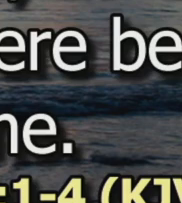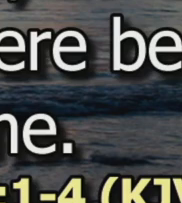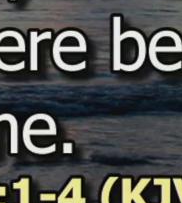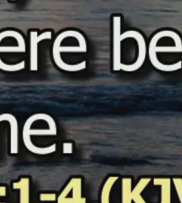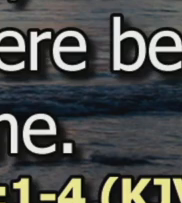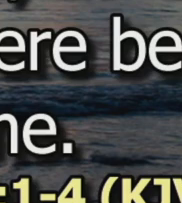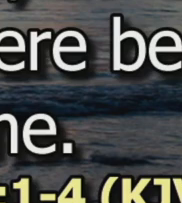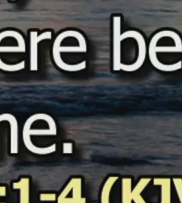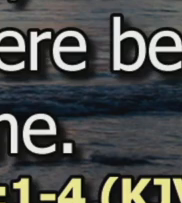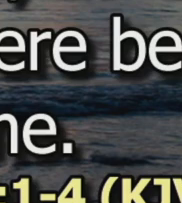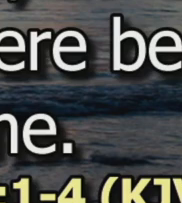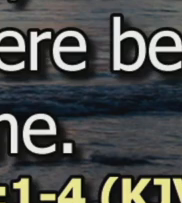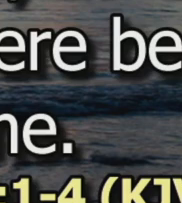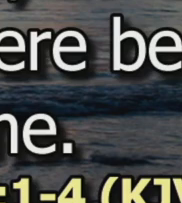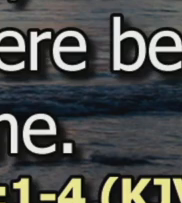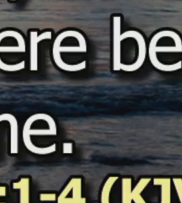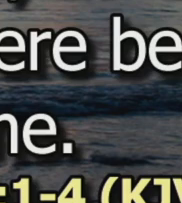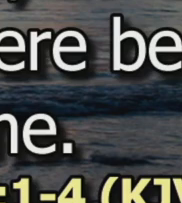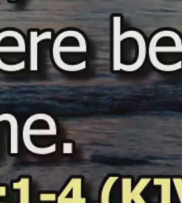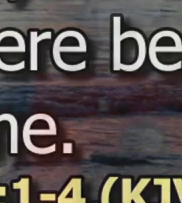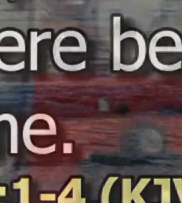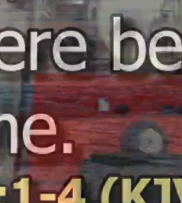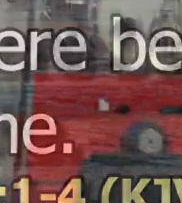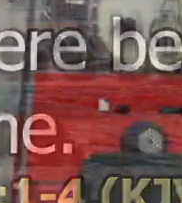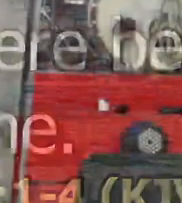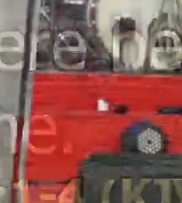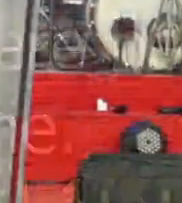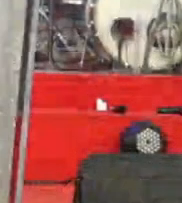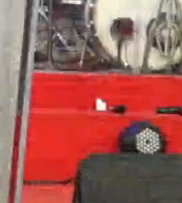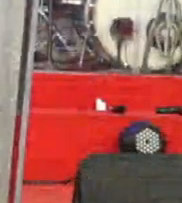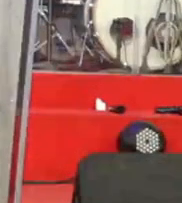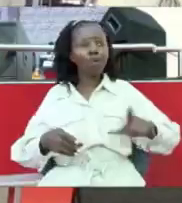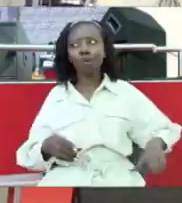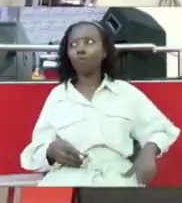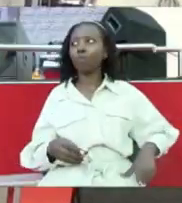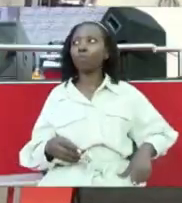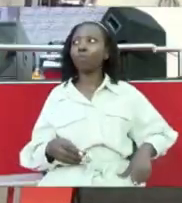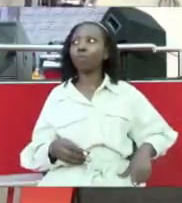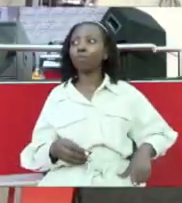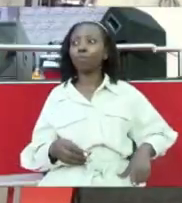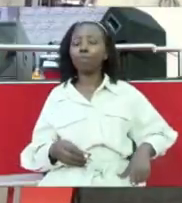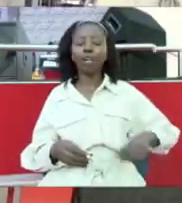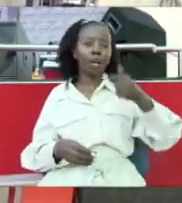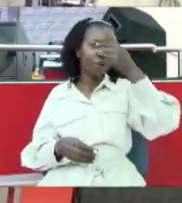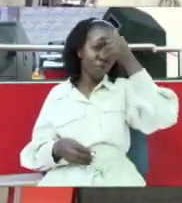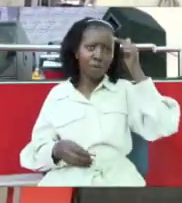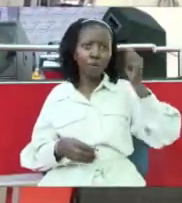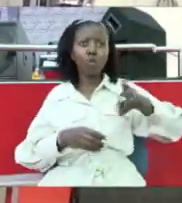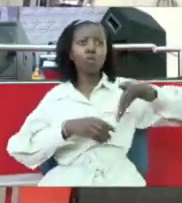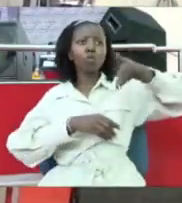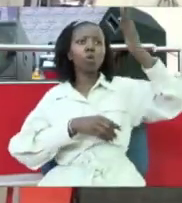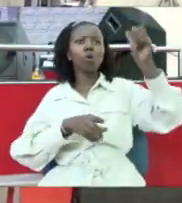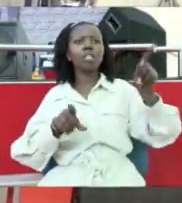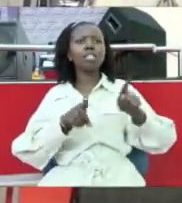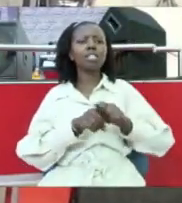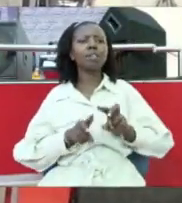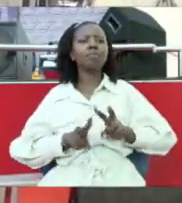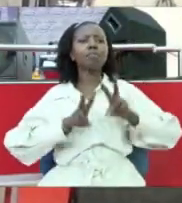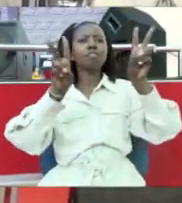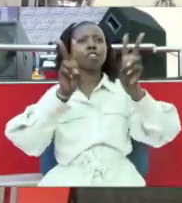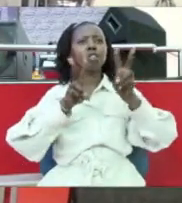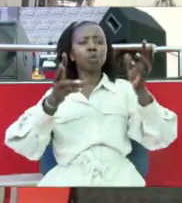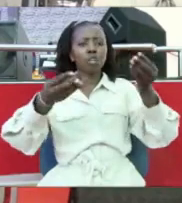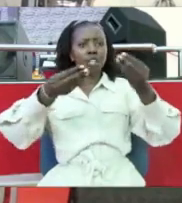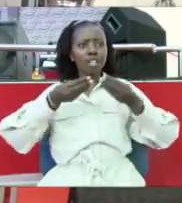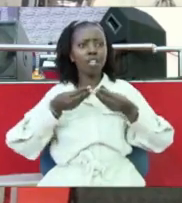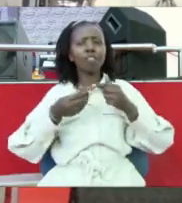Mungu amemnawirisha. Why do I want to give to the Lord? Mbona niweze kutoa kwa Mungu? Because God has prospered me. Kwa sababu